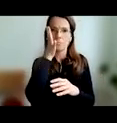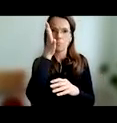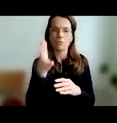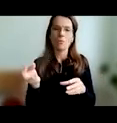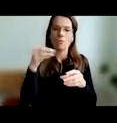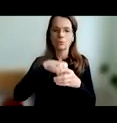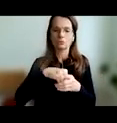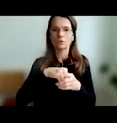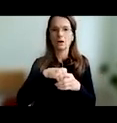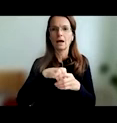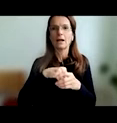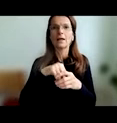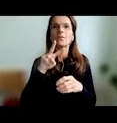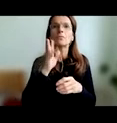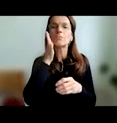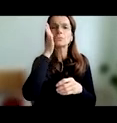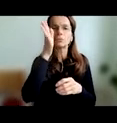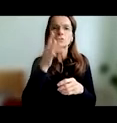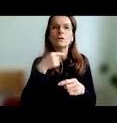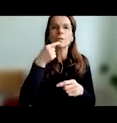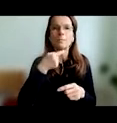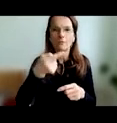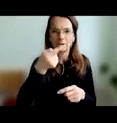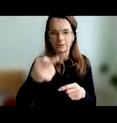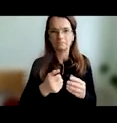labor market, on labor market demand.